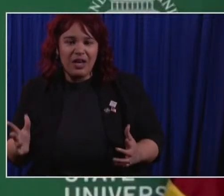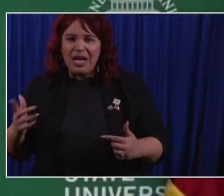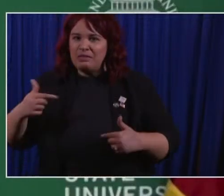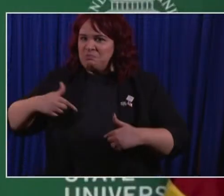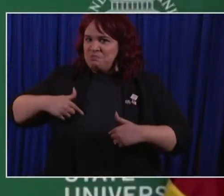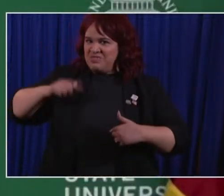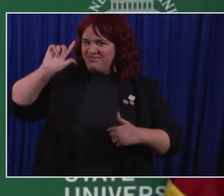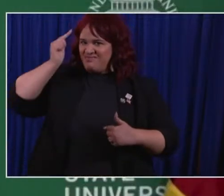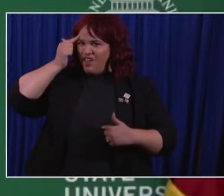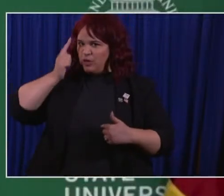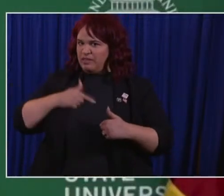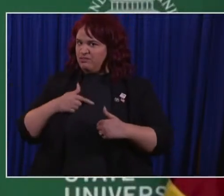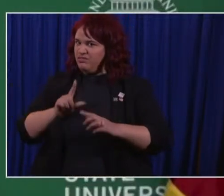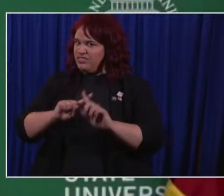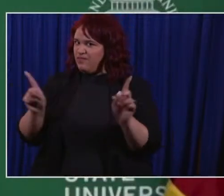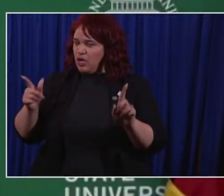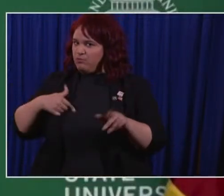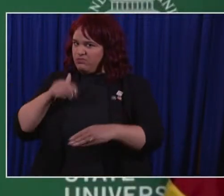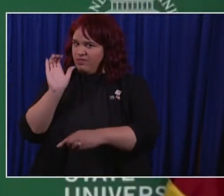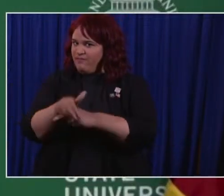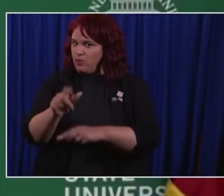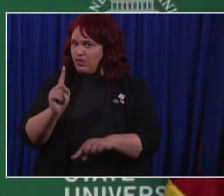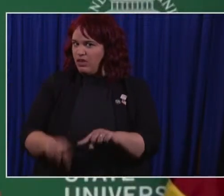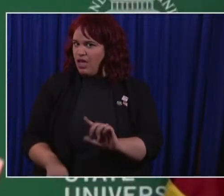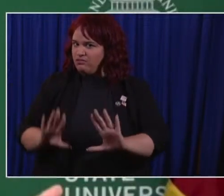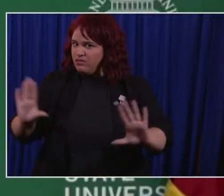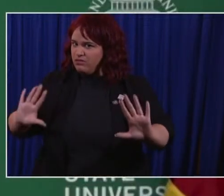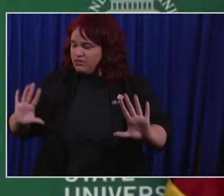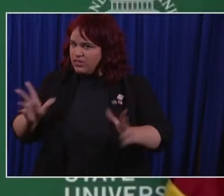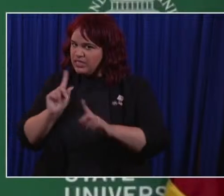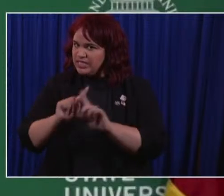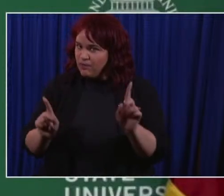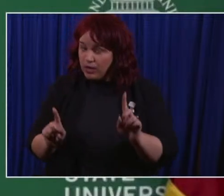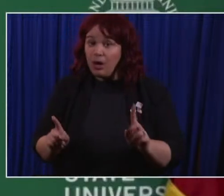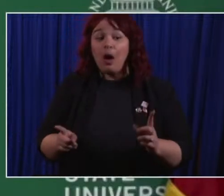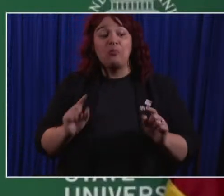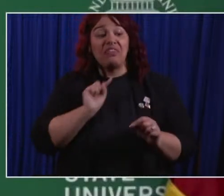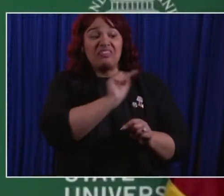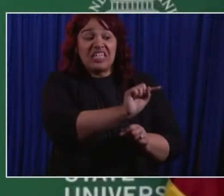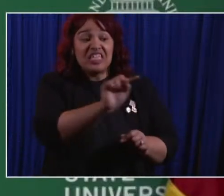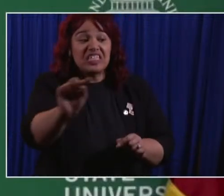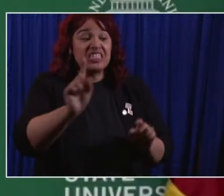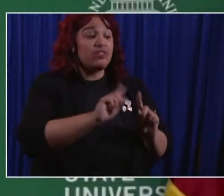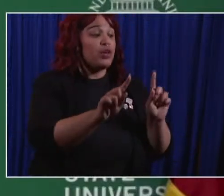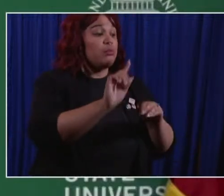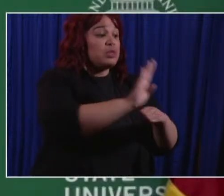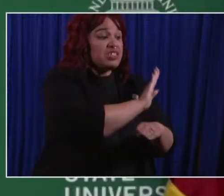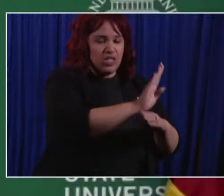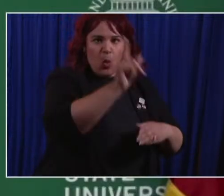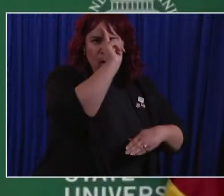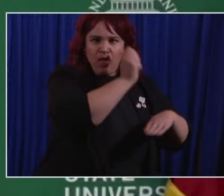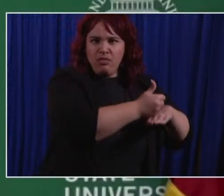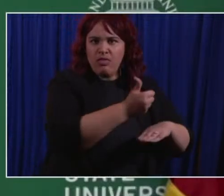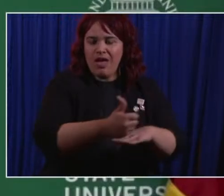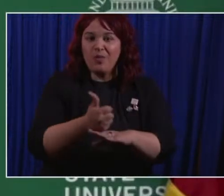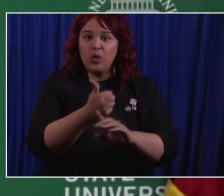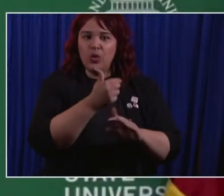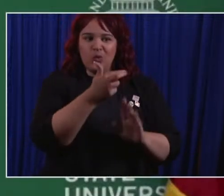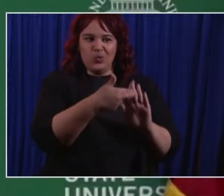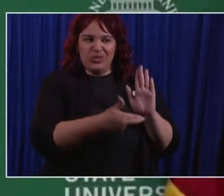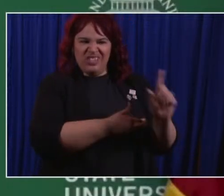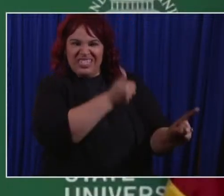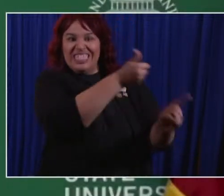them to be quarantined, we should make that the appropriate result, and that's what we're